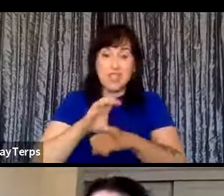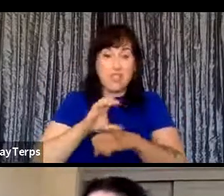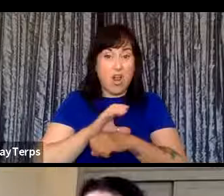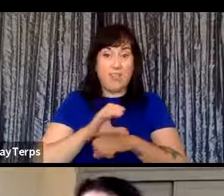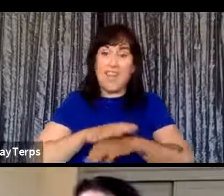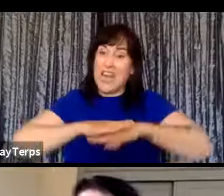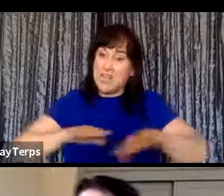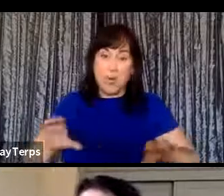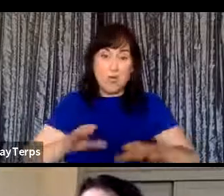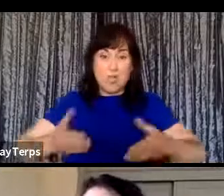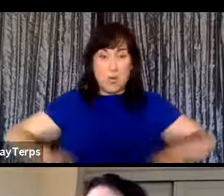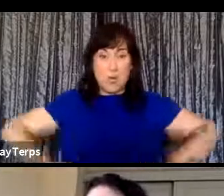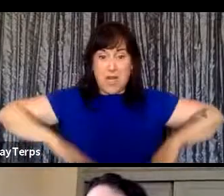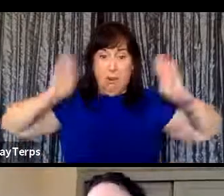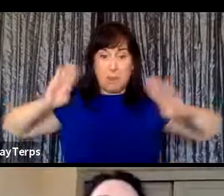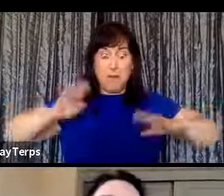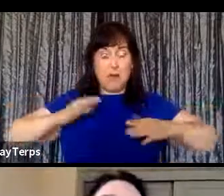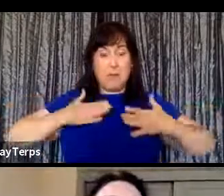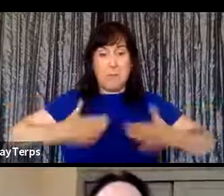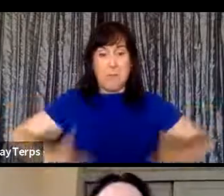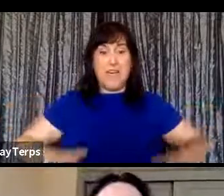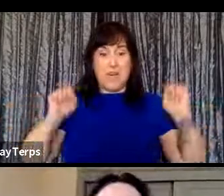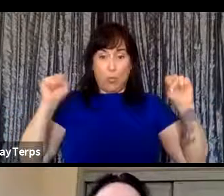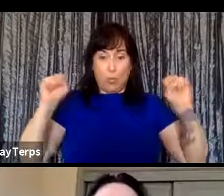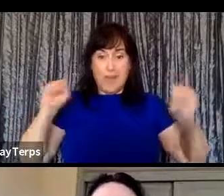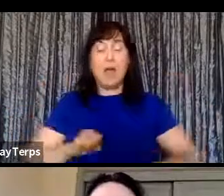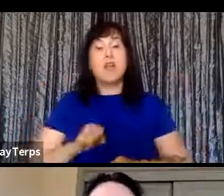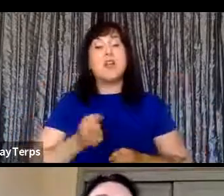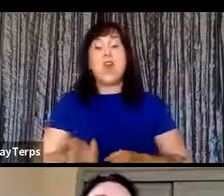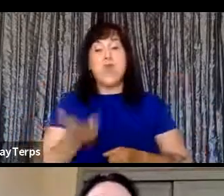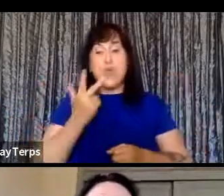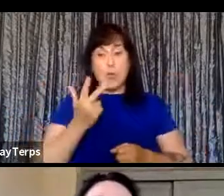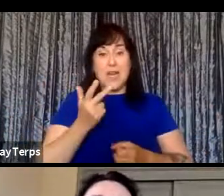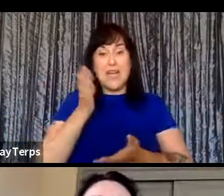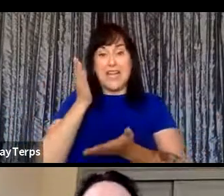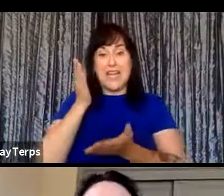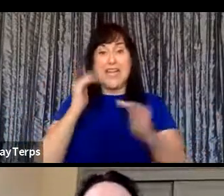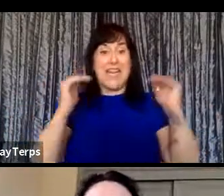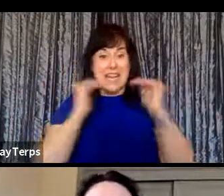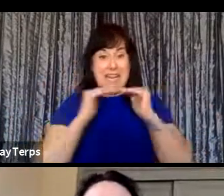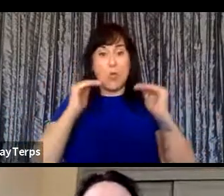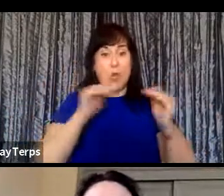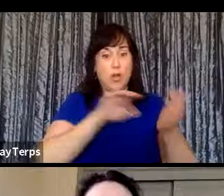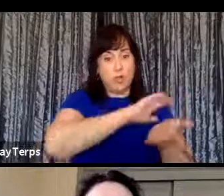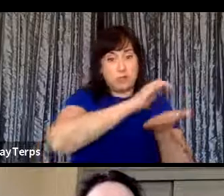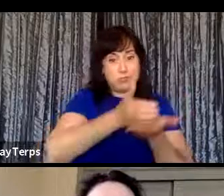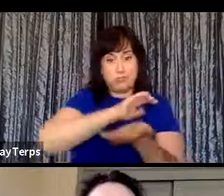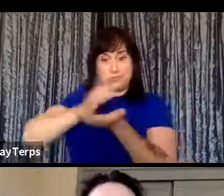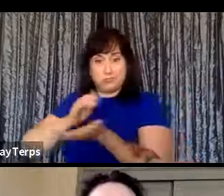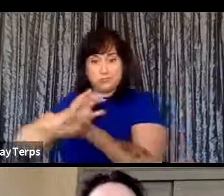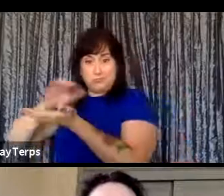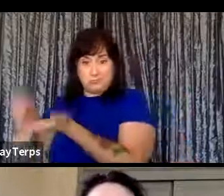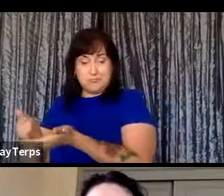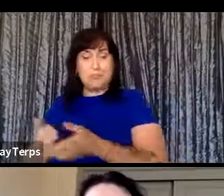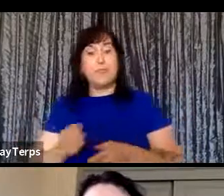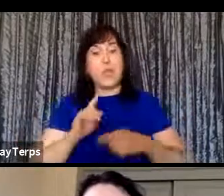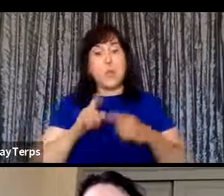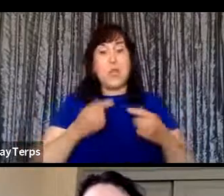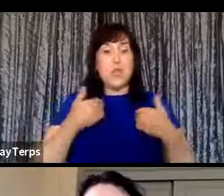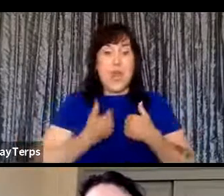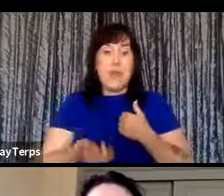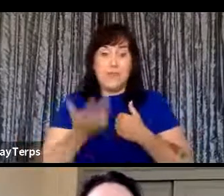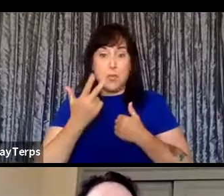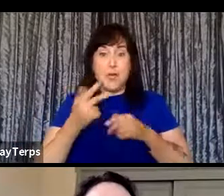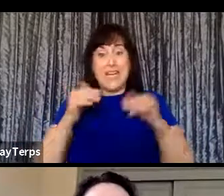body workouts. So we're going to divide it into 3 equal piles. 3 equal piles. 1, 2, 3 equal piles. When you've got 3